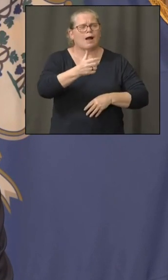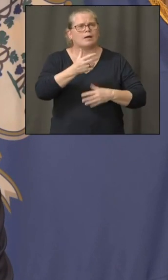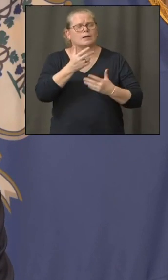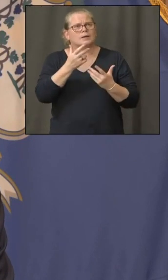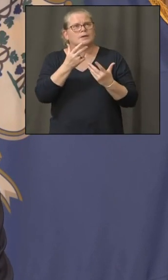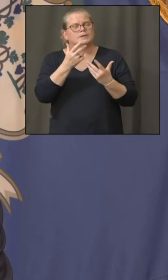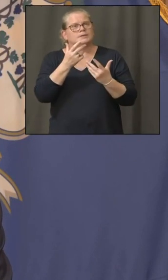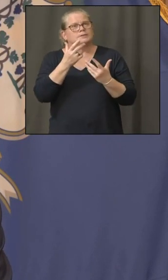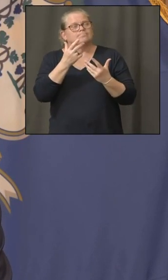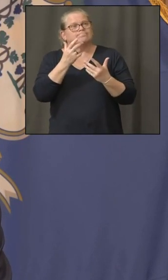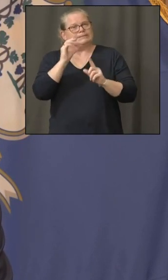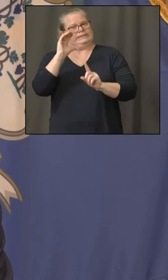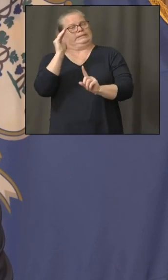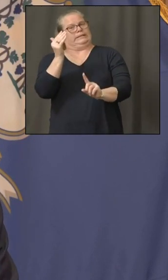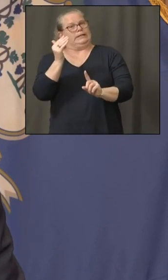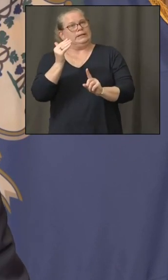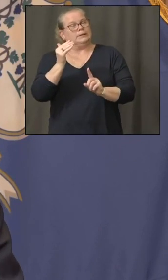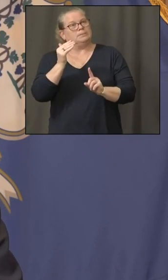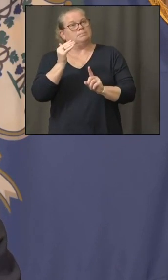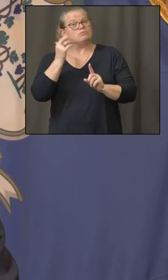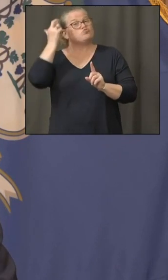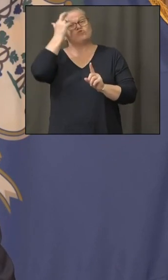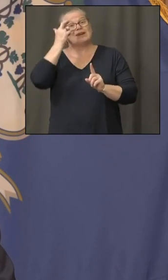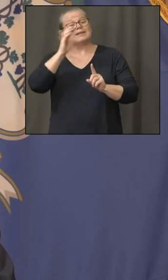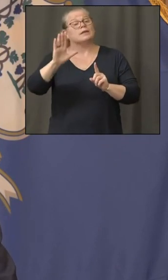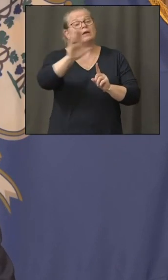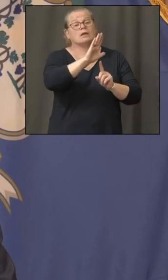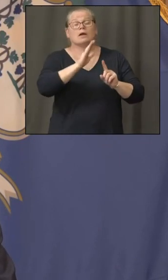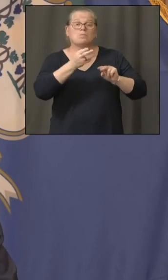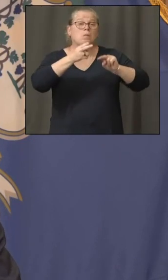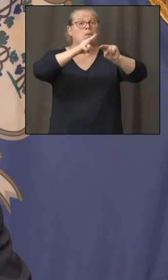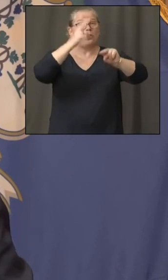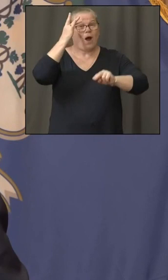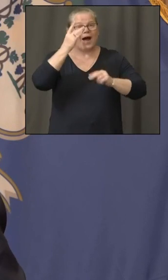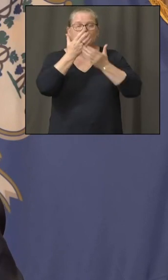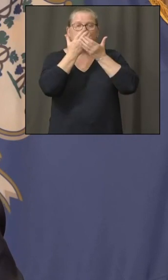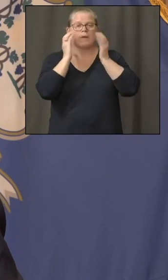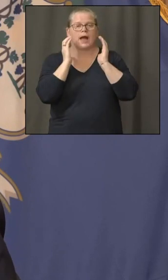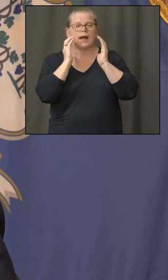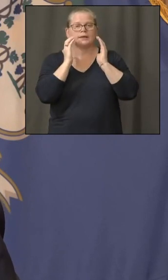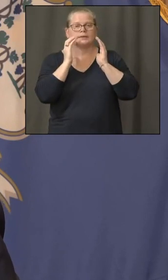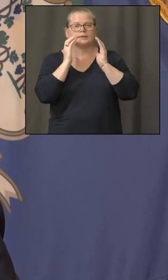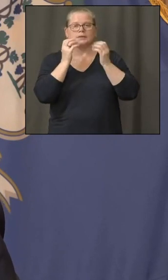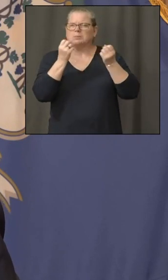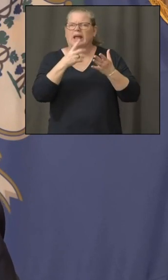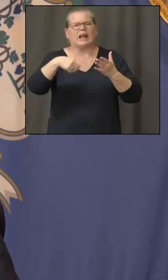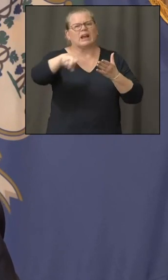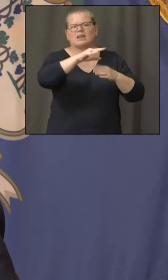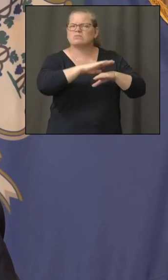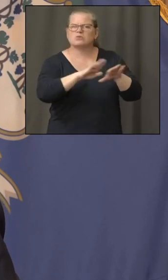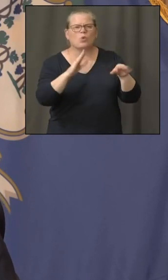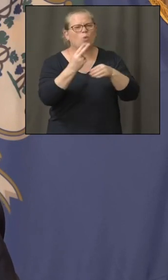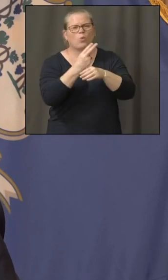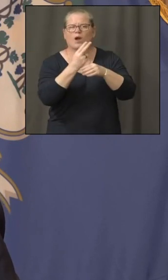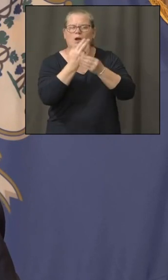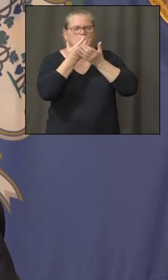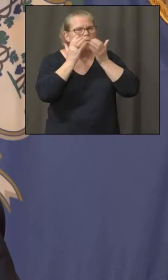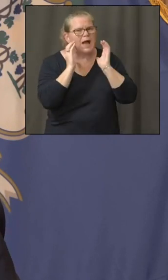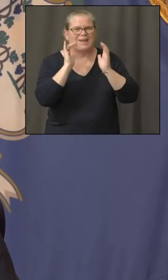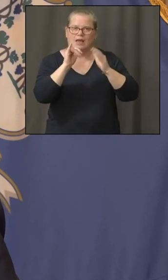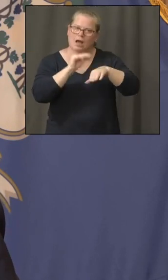is wearing of the mask is probably the biggest determinant in terms of what you see in terms of the infection